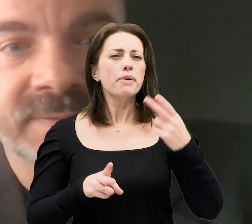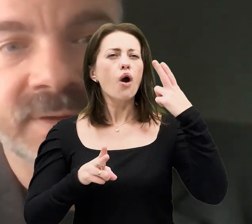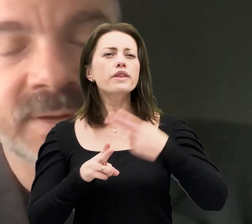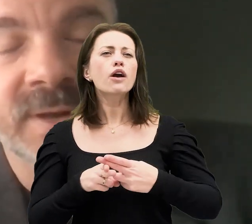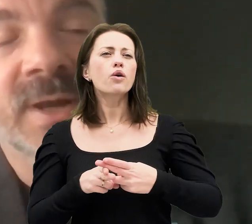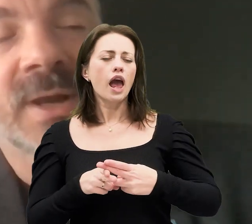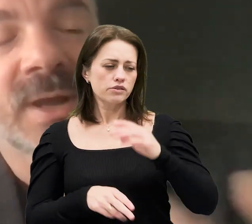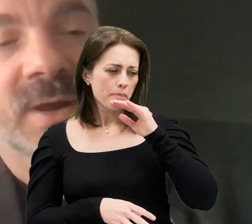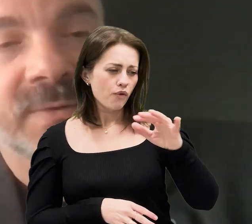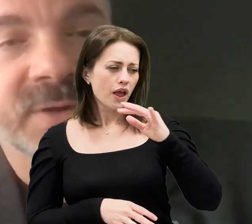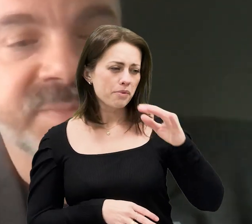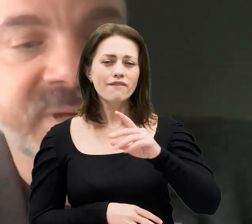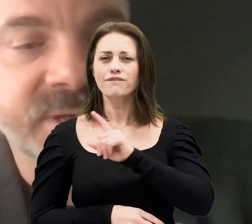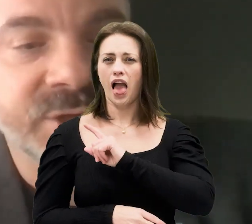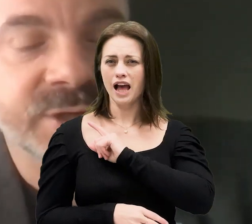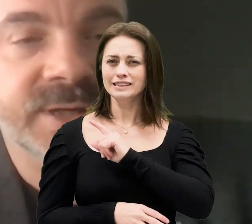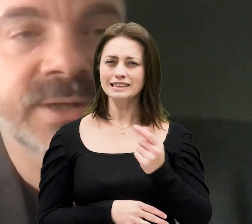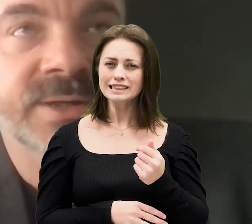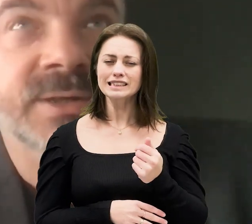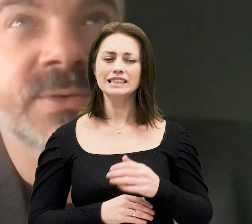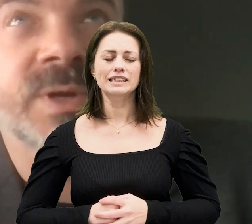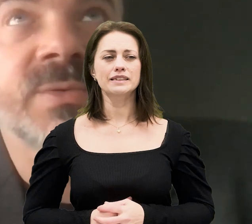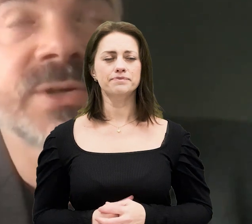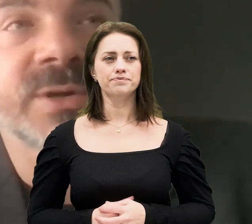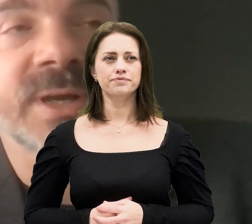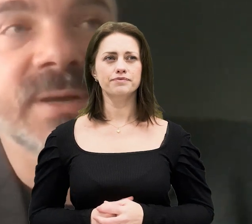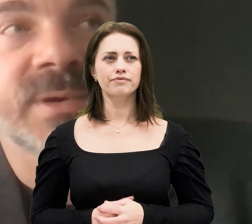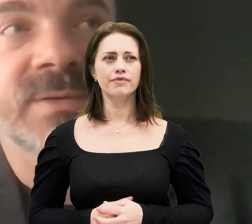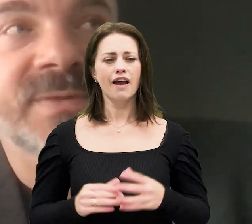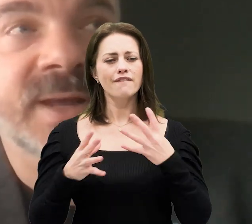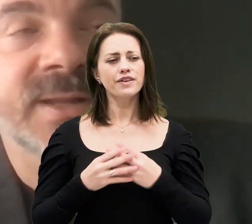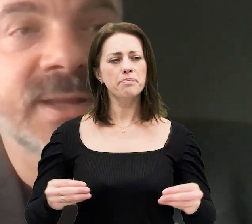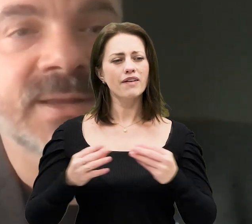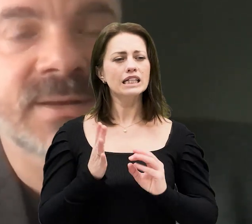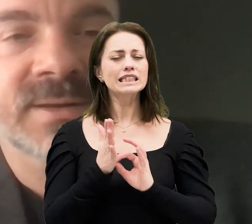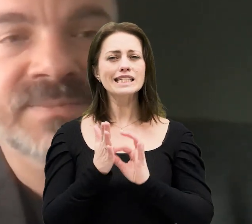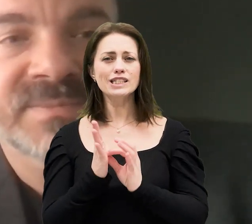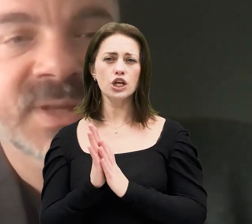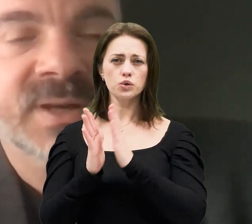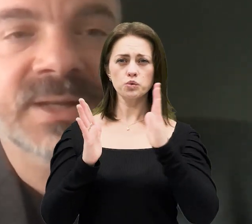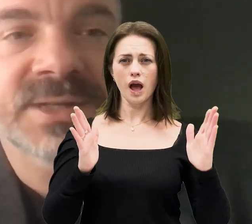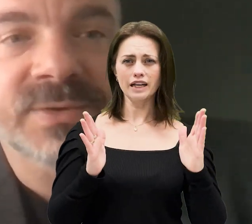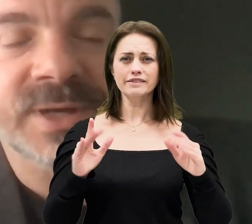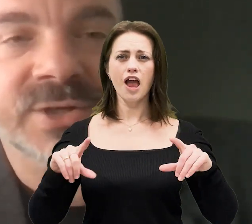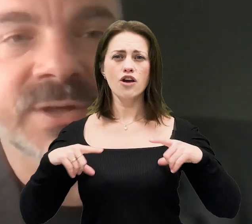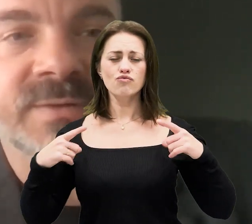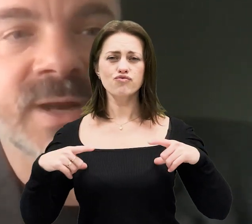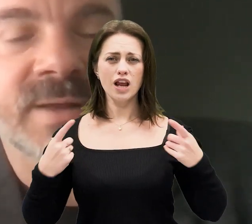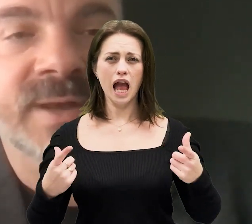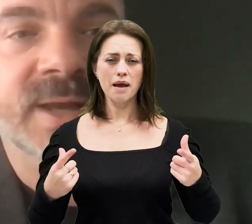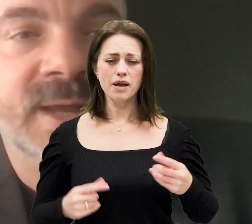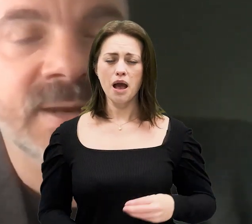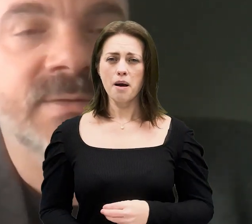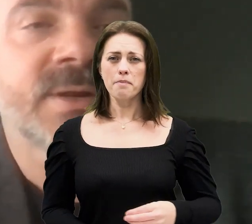end of your speech when you were talking about the fact that like the situation